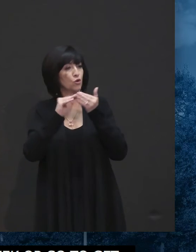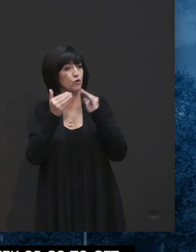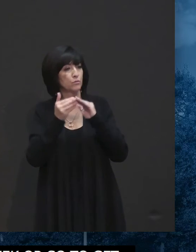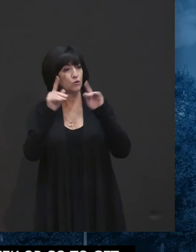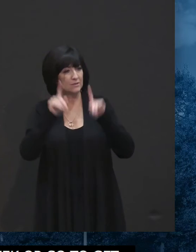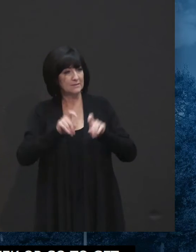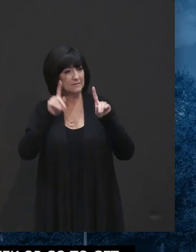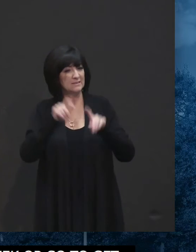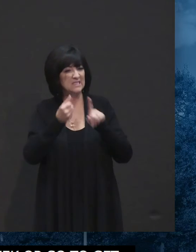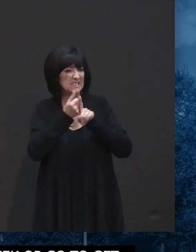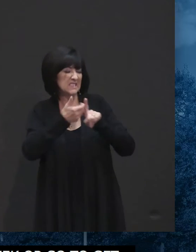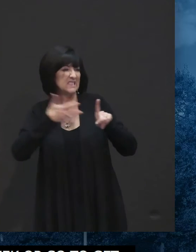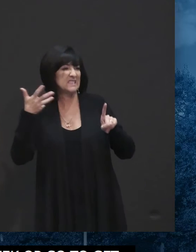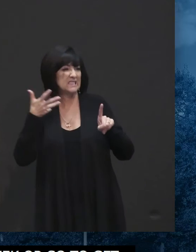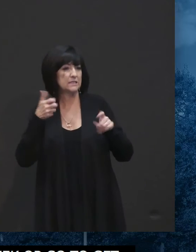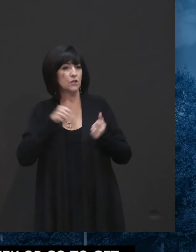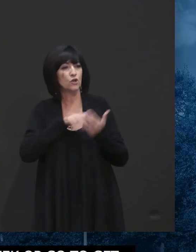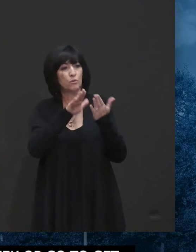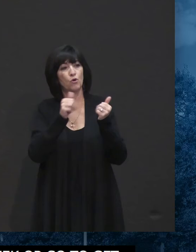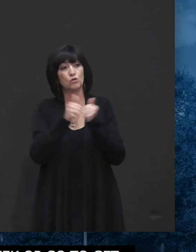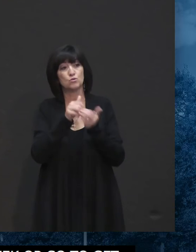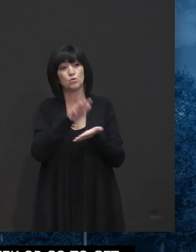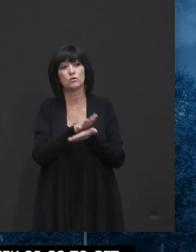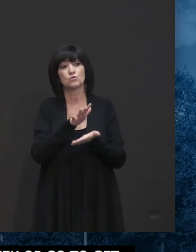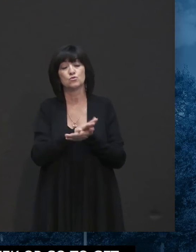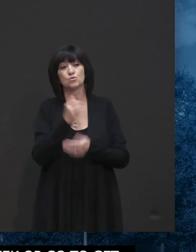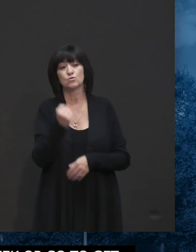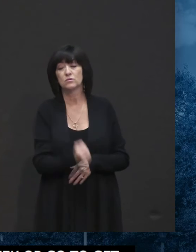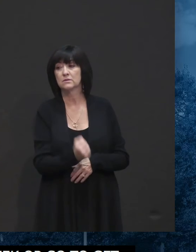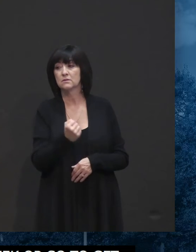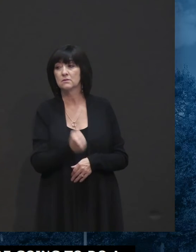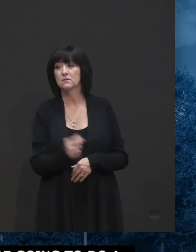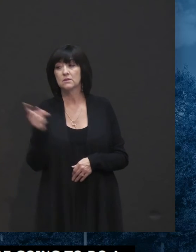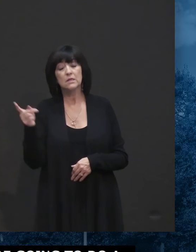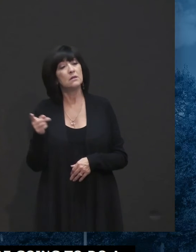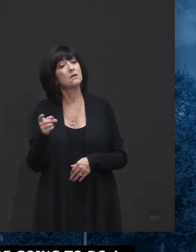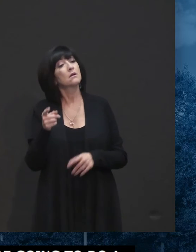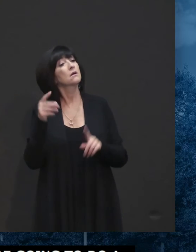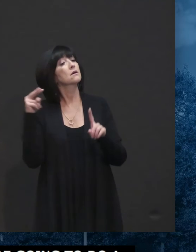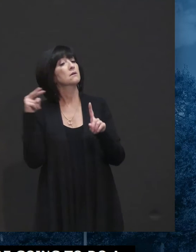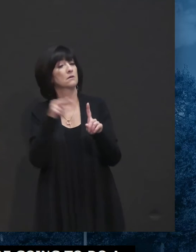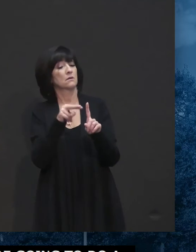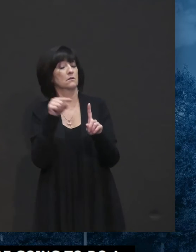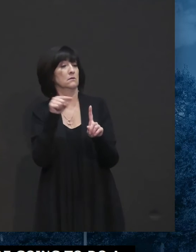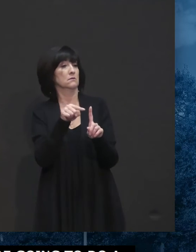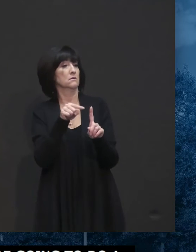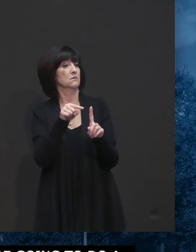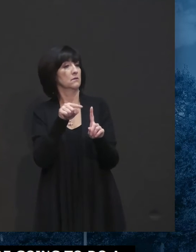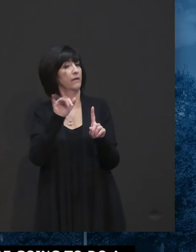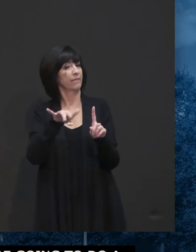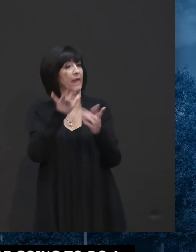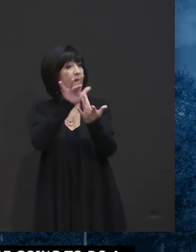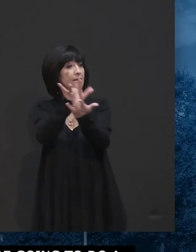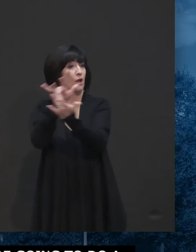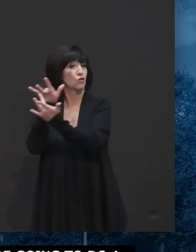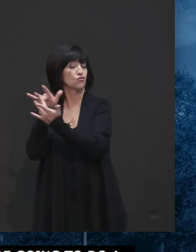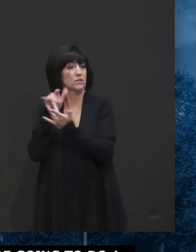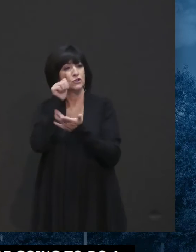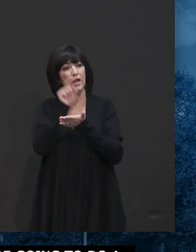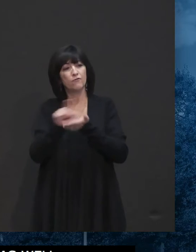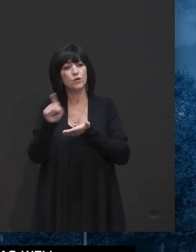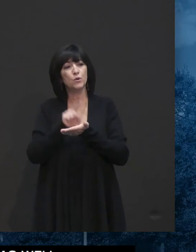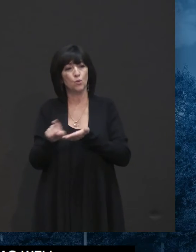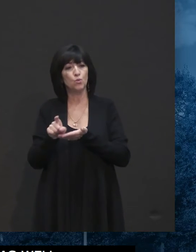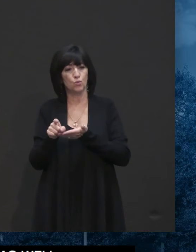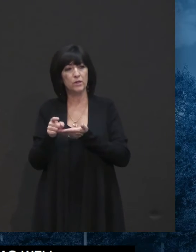approach with the school districts as well. And with respect, if I may, with respect to outreach too, we have a weekly call with the mayors. And